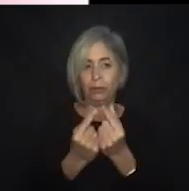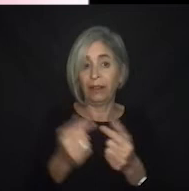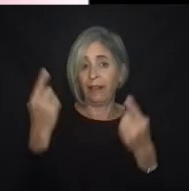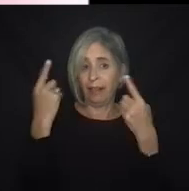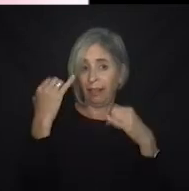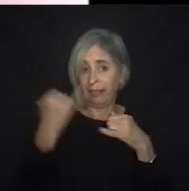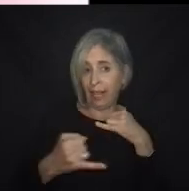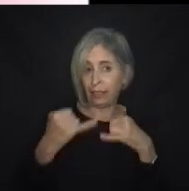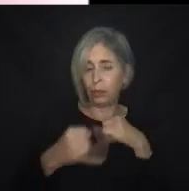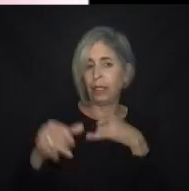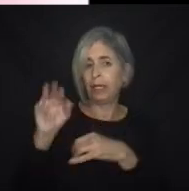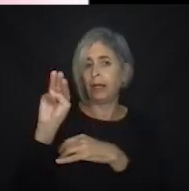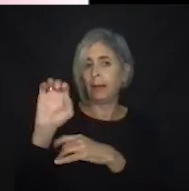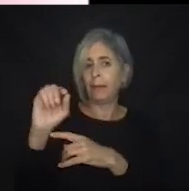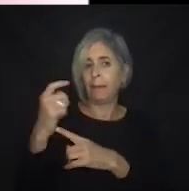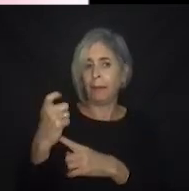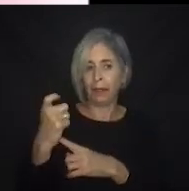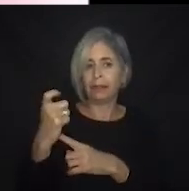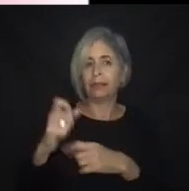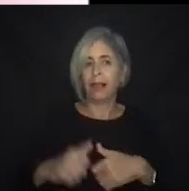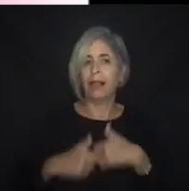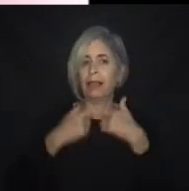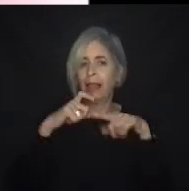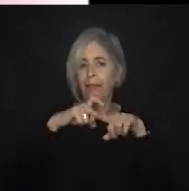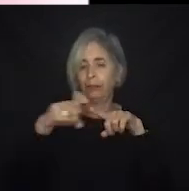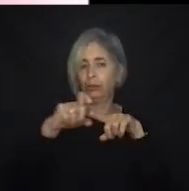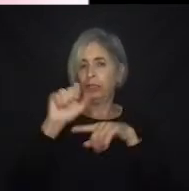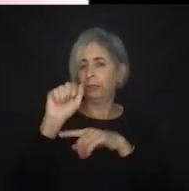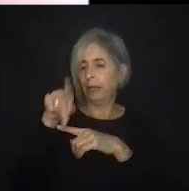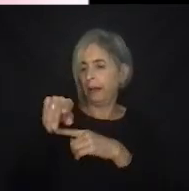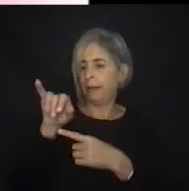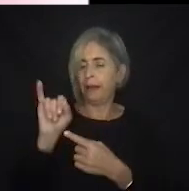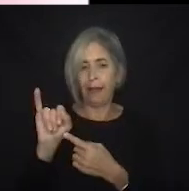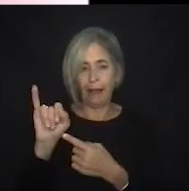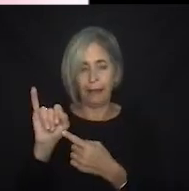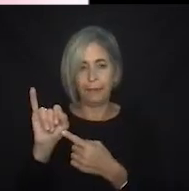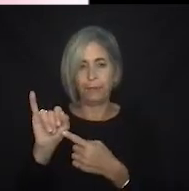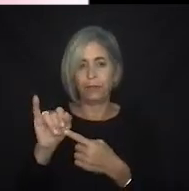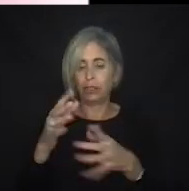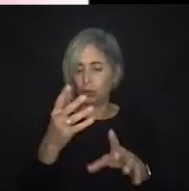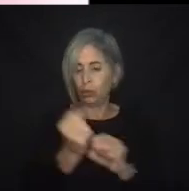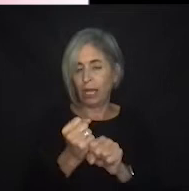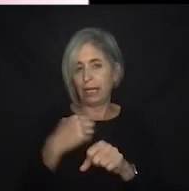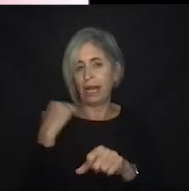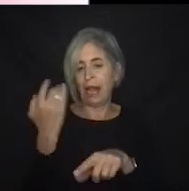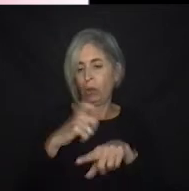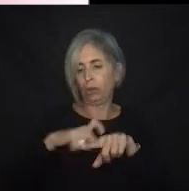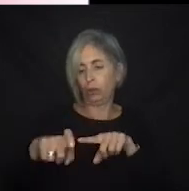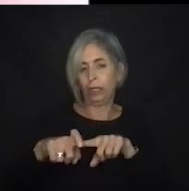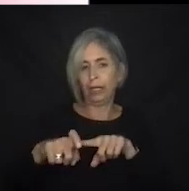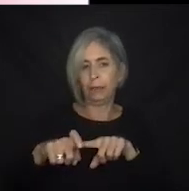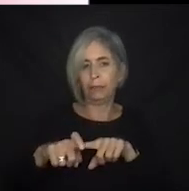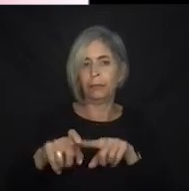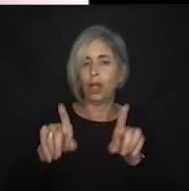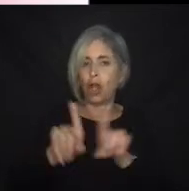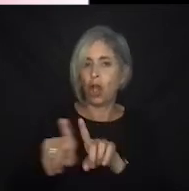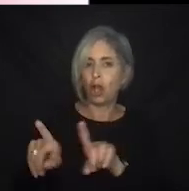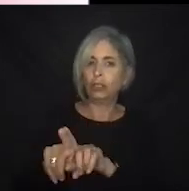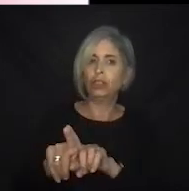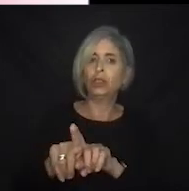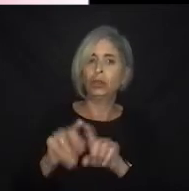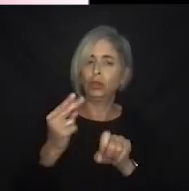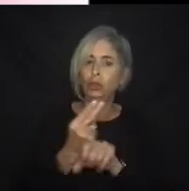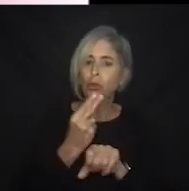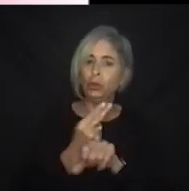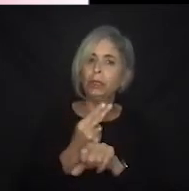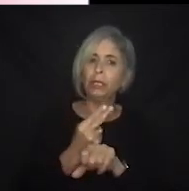And finally, speaking of our publishing source, we'll be using Mux's live streaming API to receive our stream. We'll send the outputs to Mux using